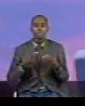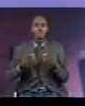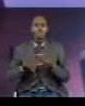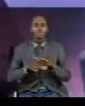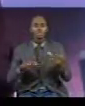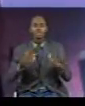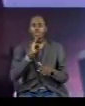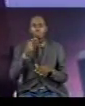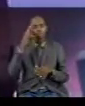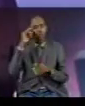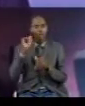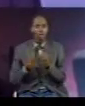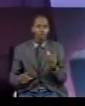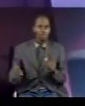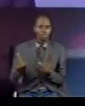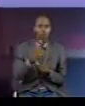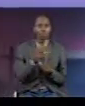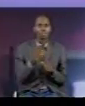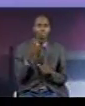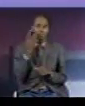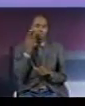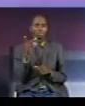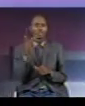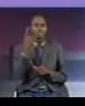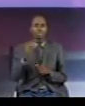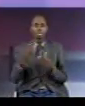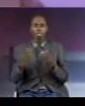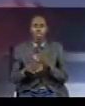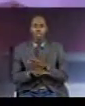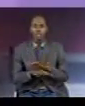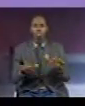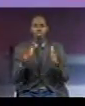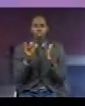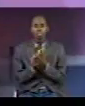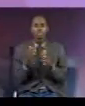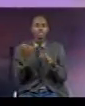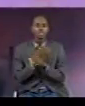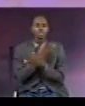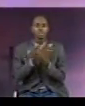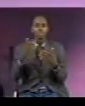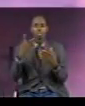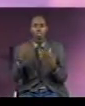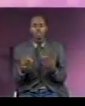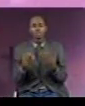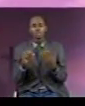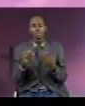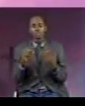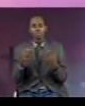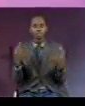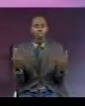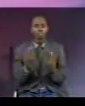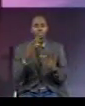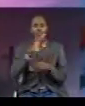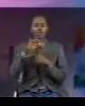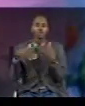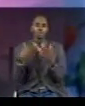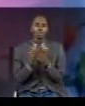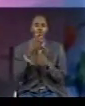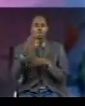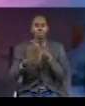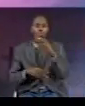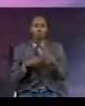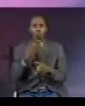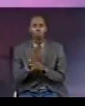everyone. Behold the Lamb that taketh away the sin of the whole world. And therefore, all the